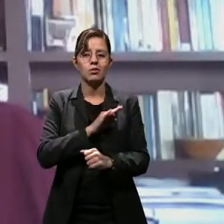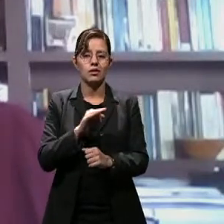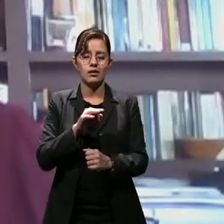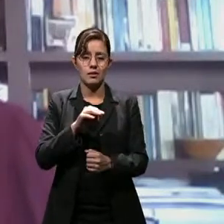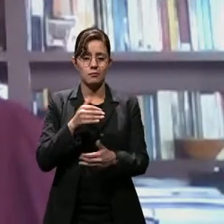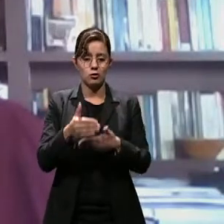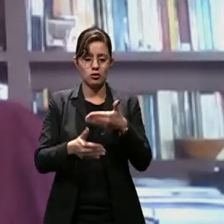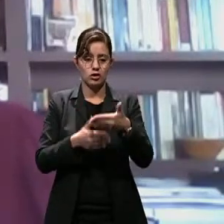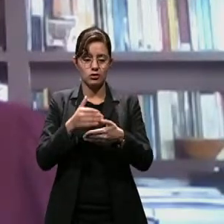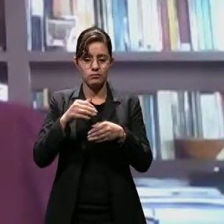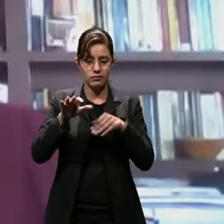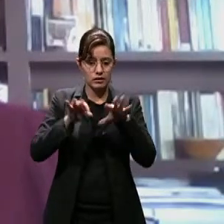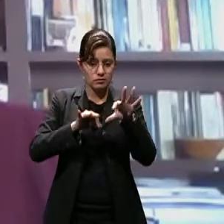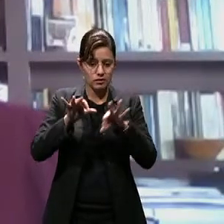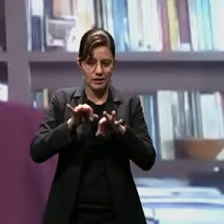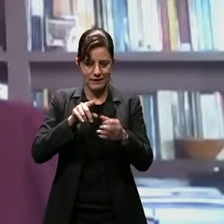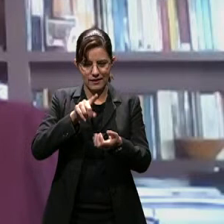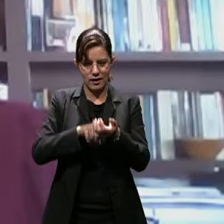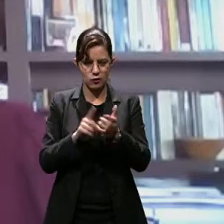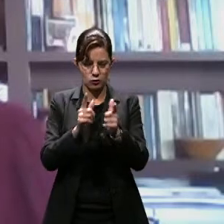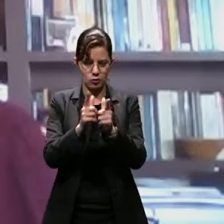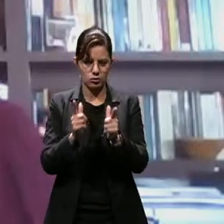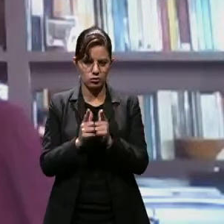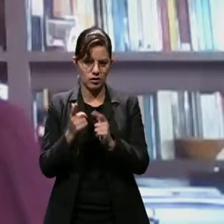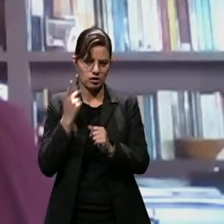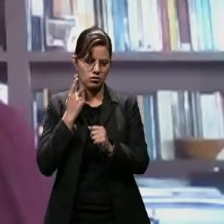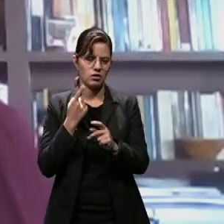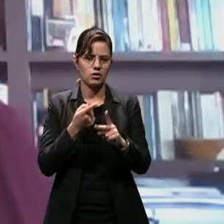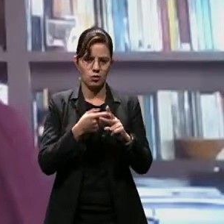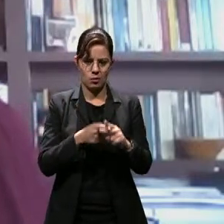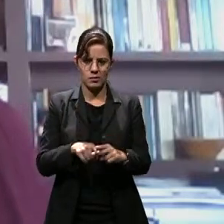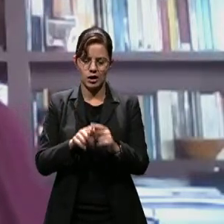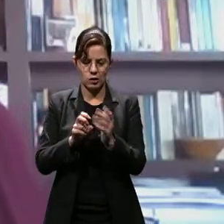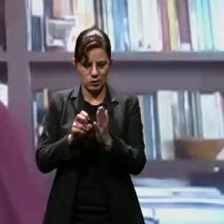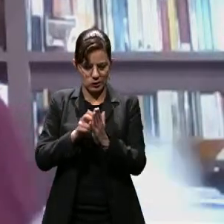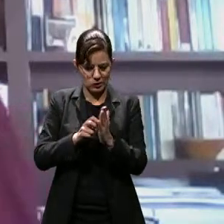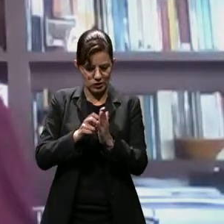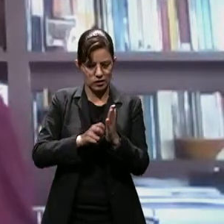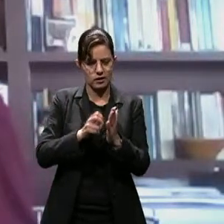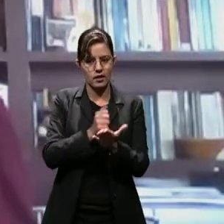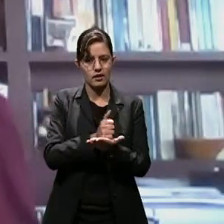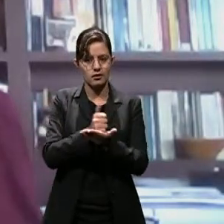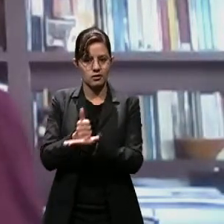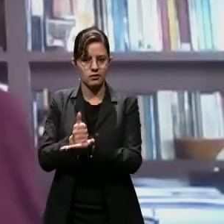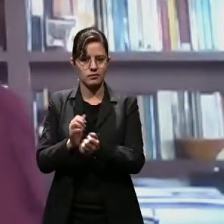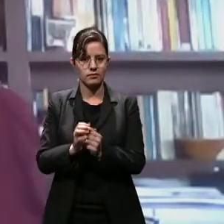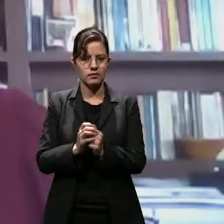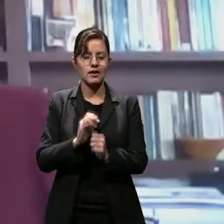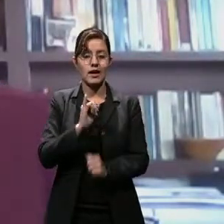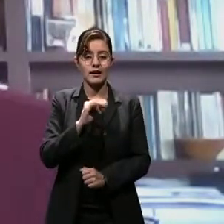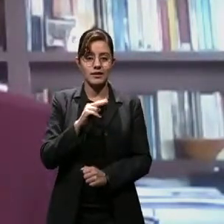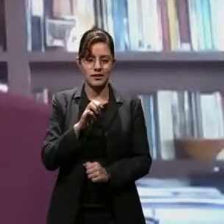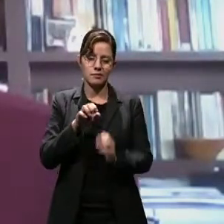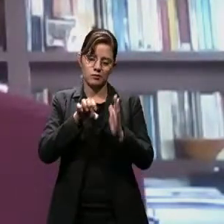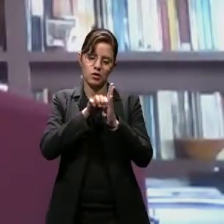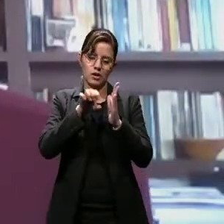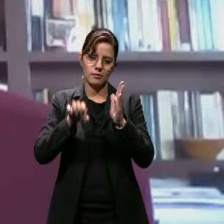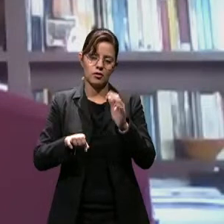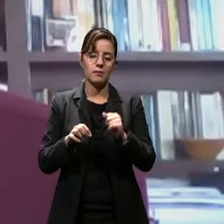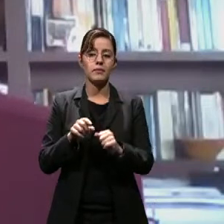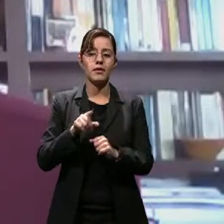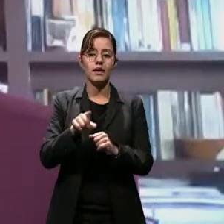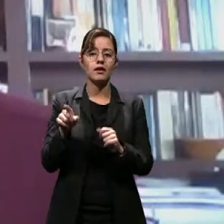prevent and eradicate this phenomenon. In INE, for example, it is pending for